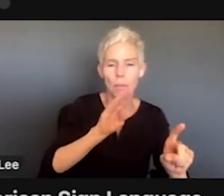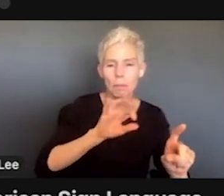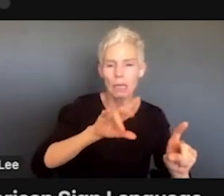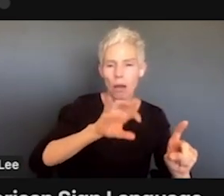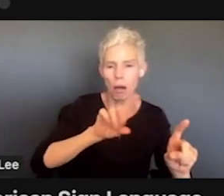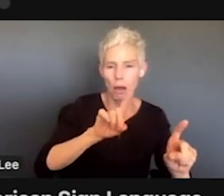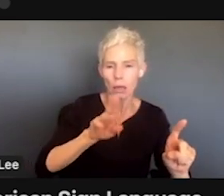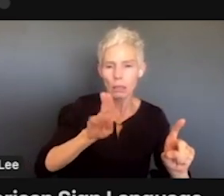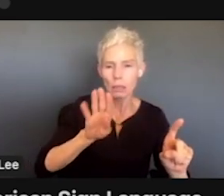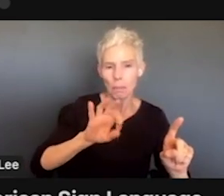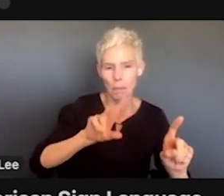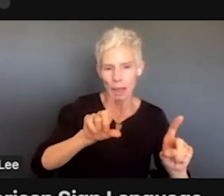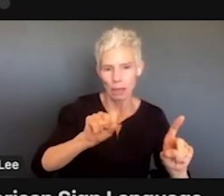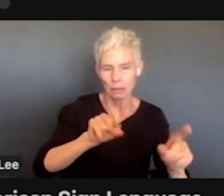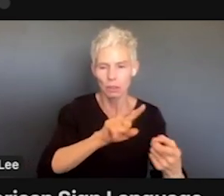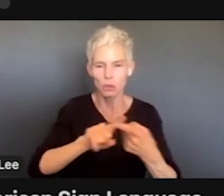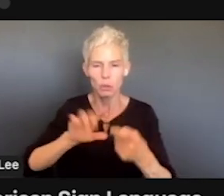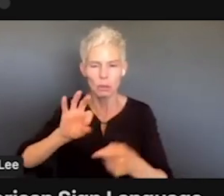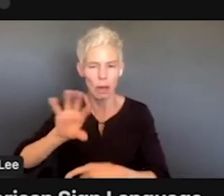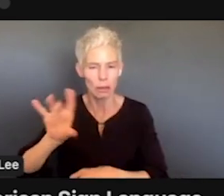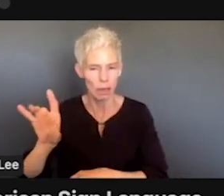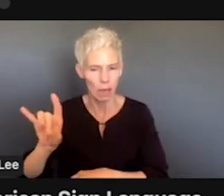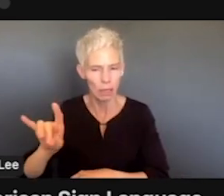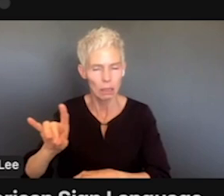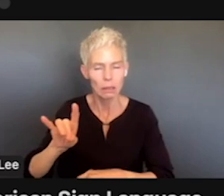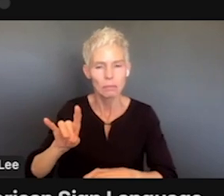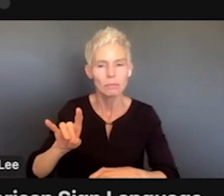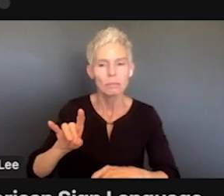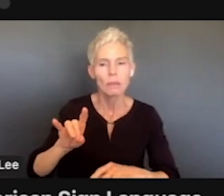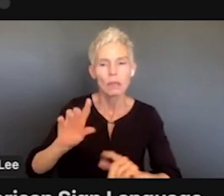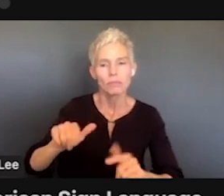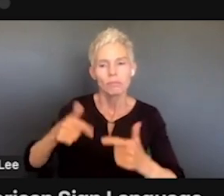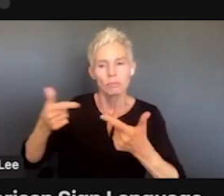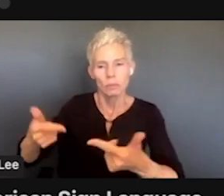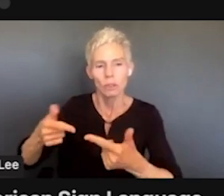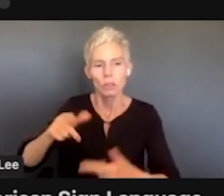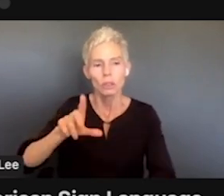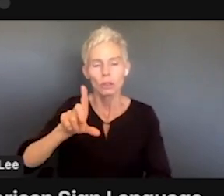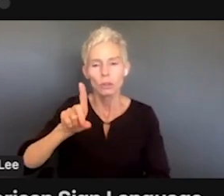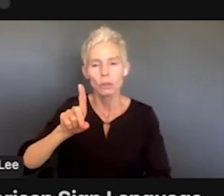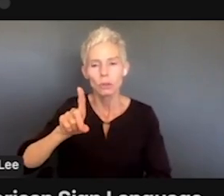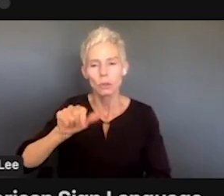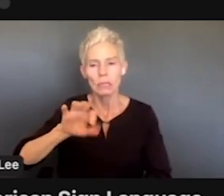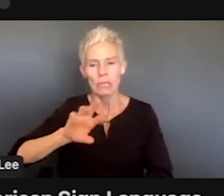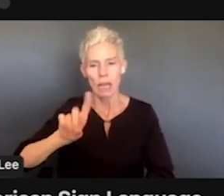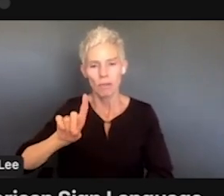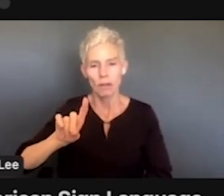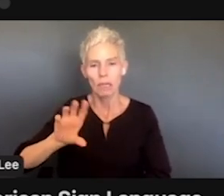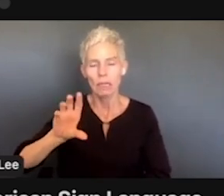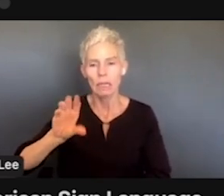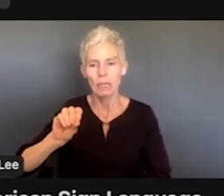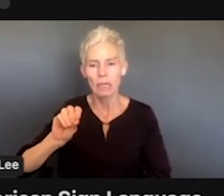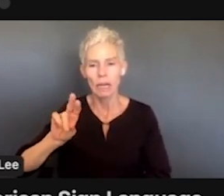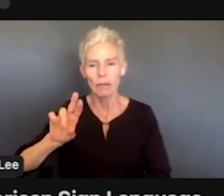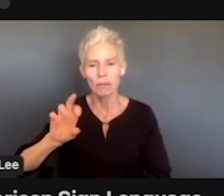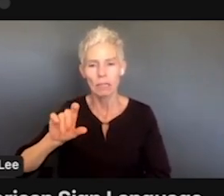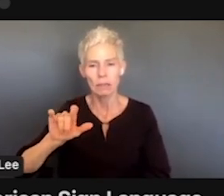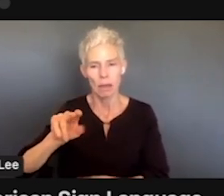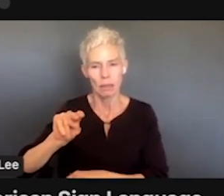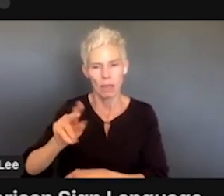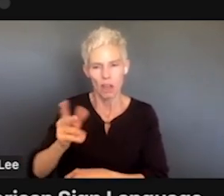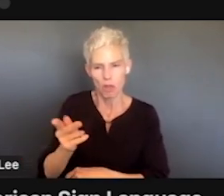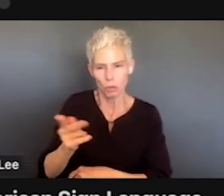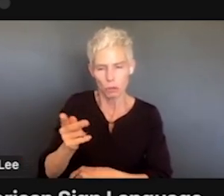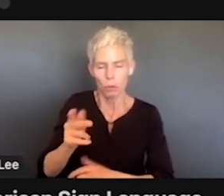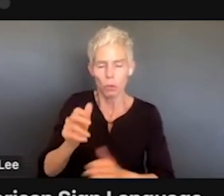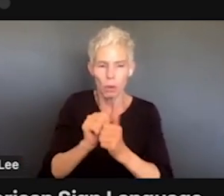going to hand this over to David Covington to do this chat with Dr. Brian Hepburn. And Dr.